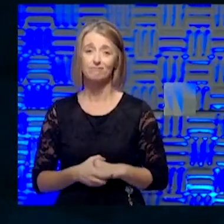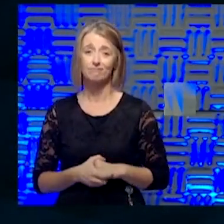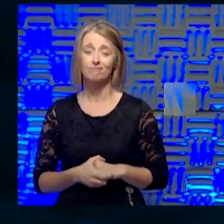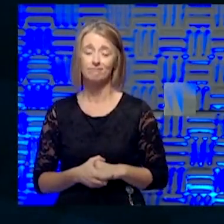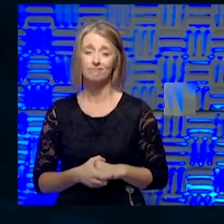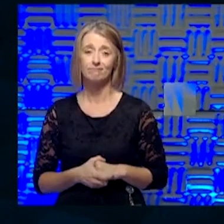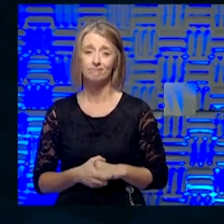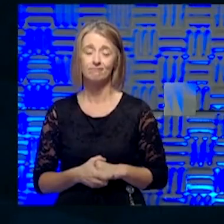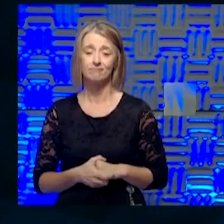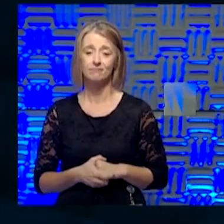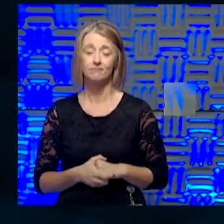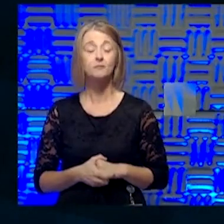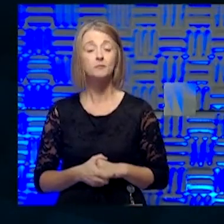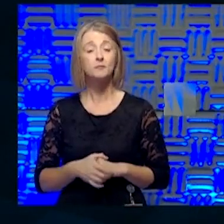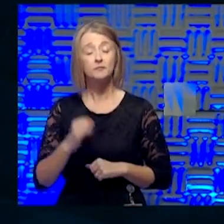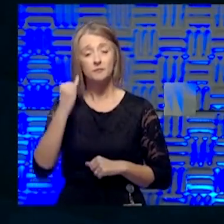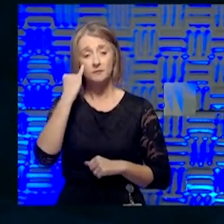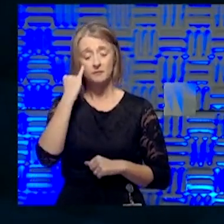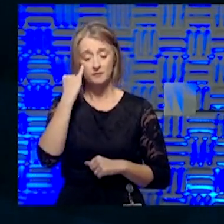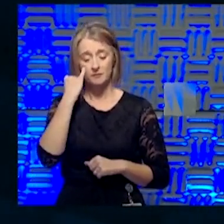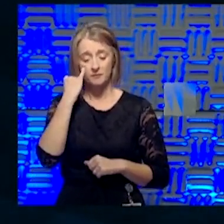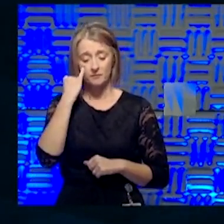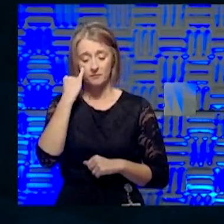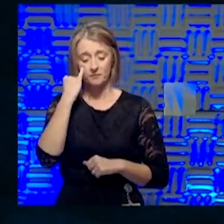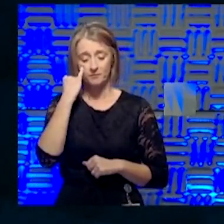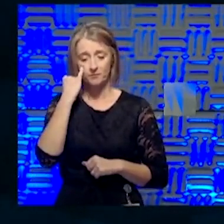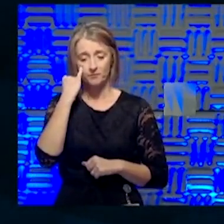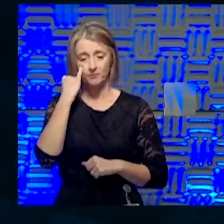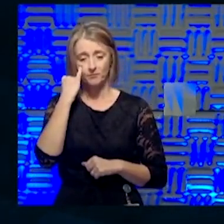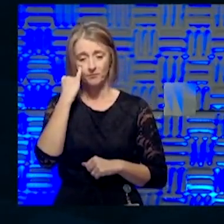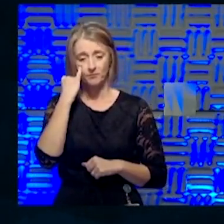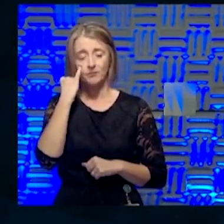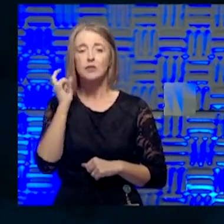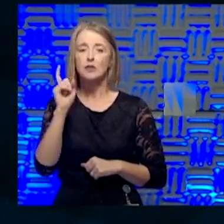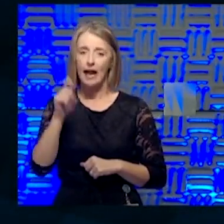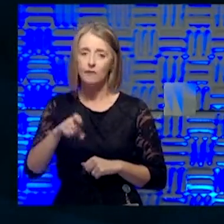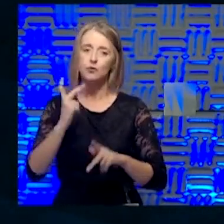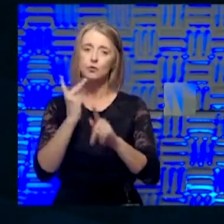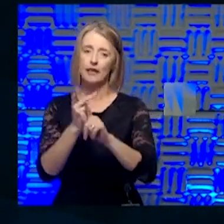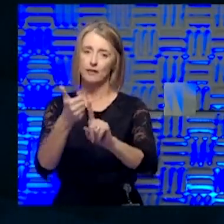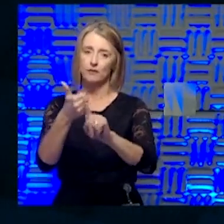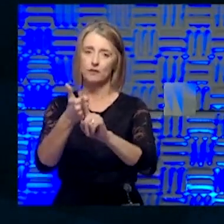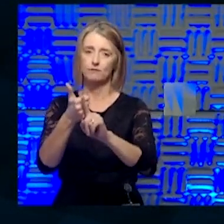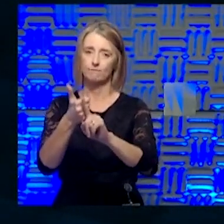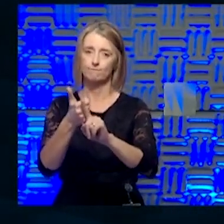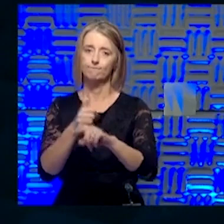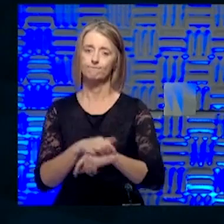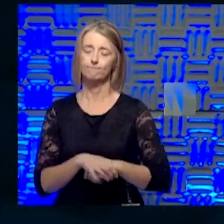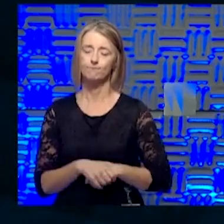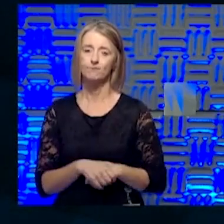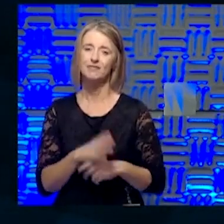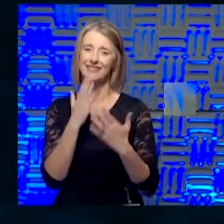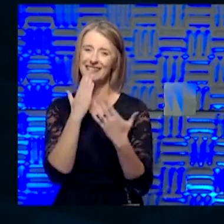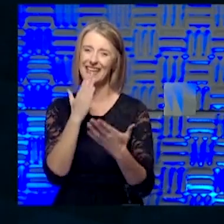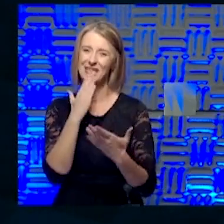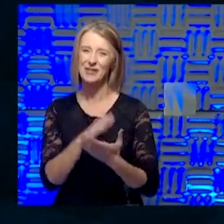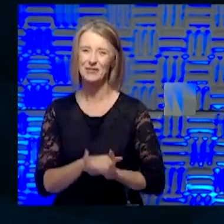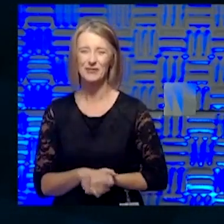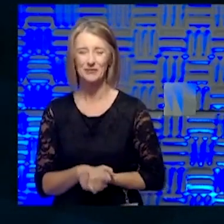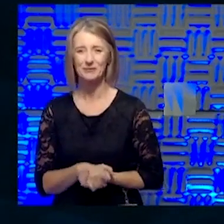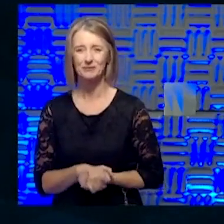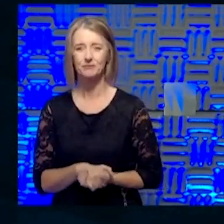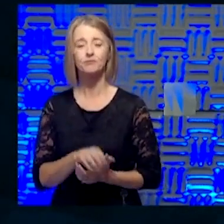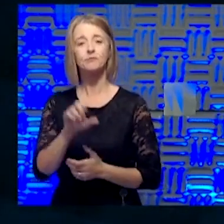So if you take care of yourself, you do have to take care of yourself. So thank you. You